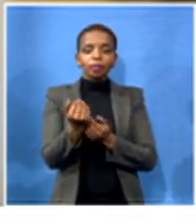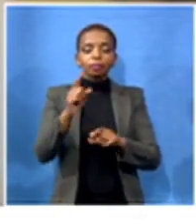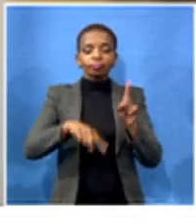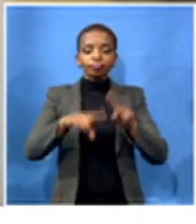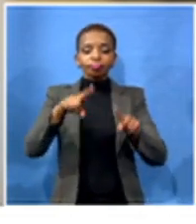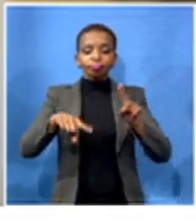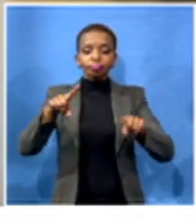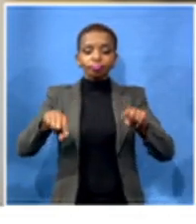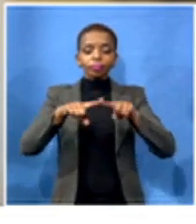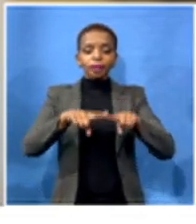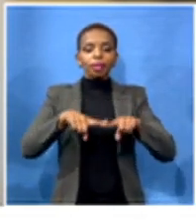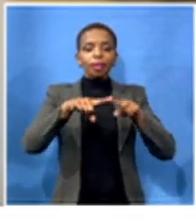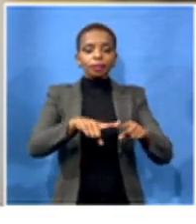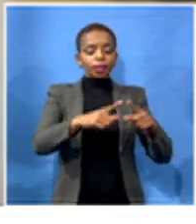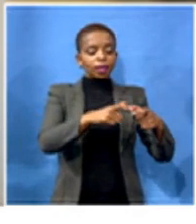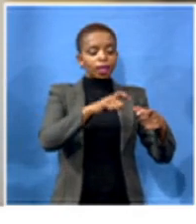as the disease